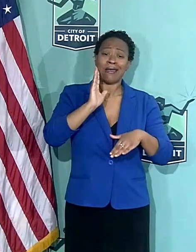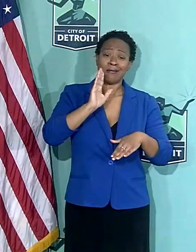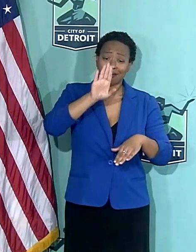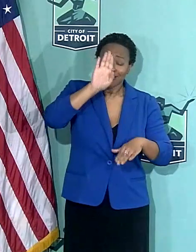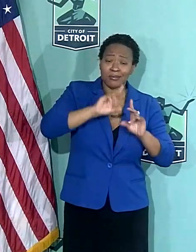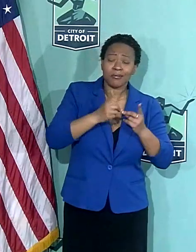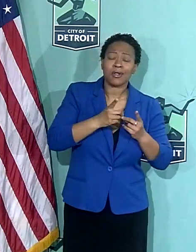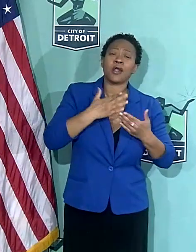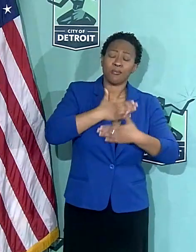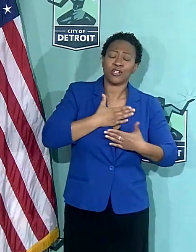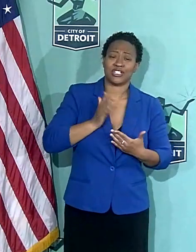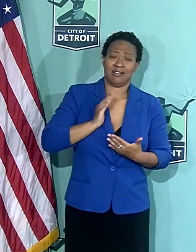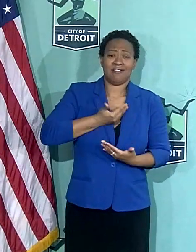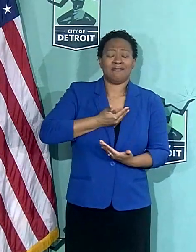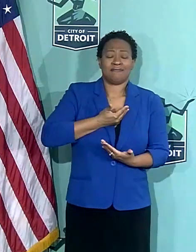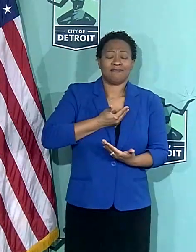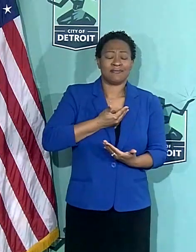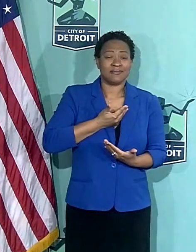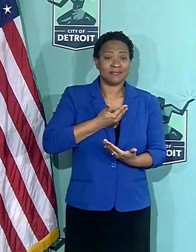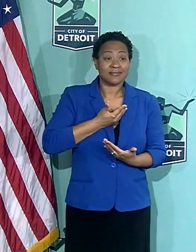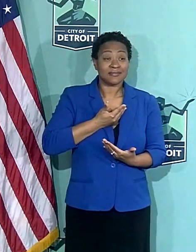Very appreciated. And,